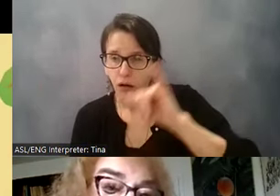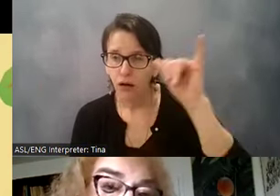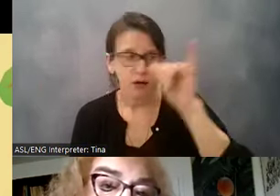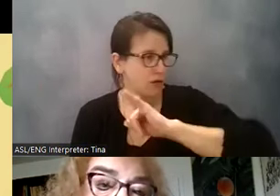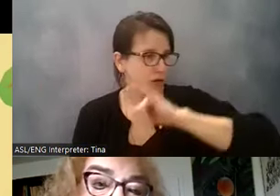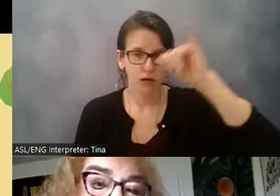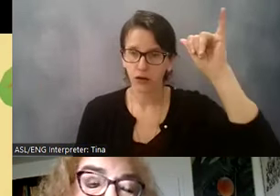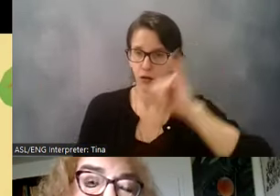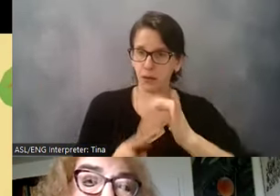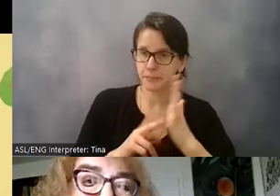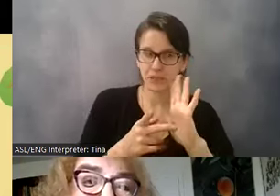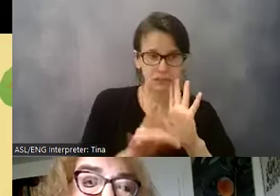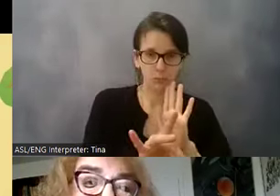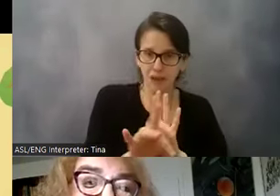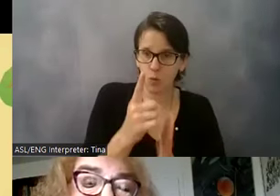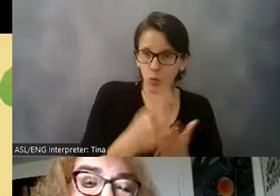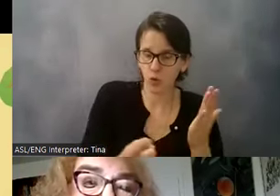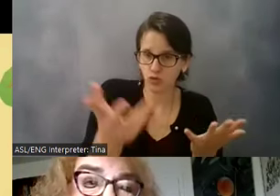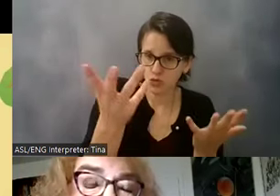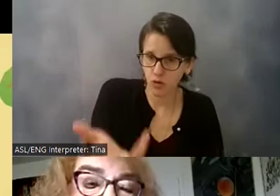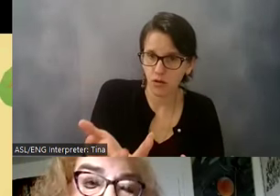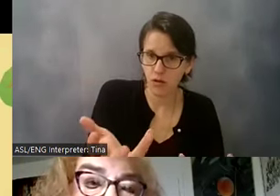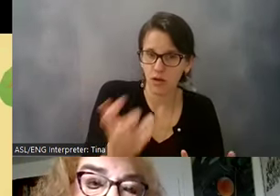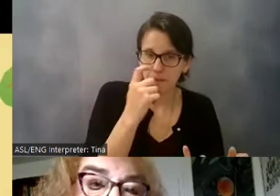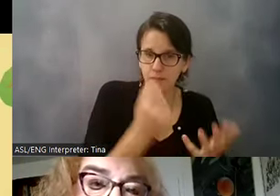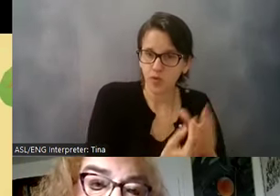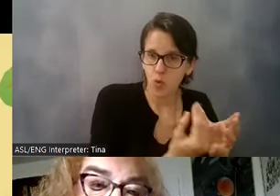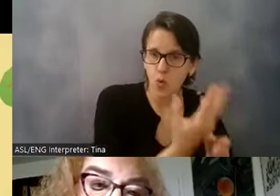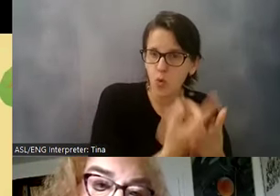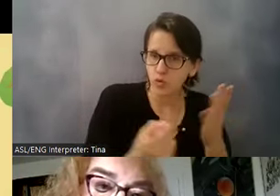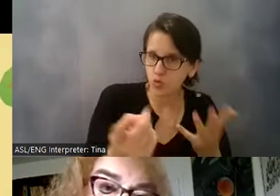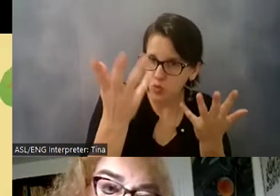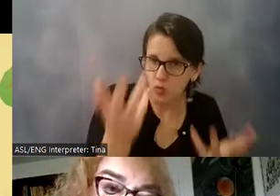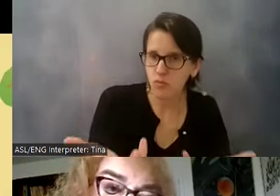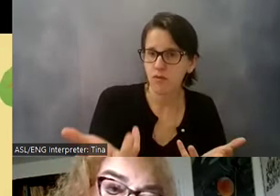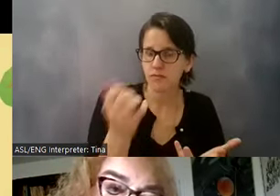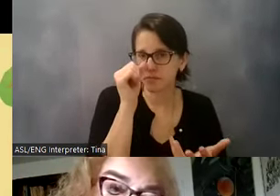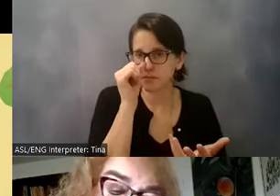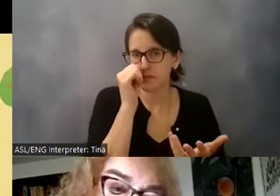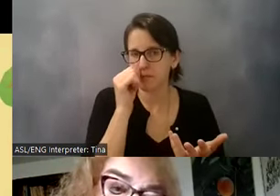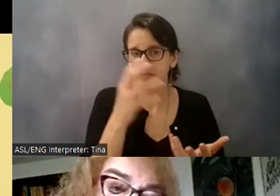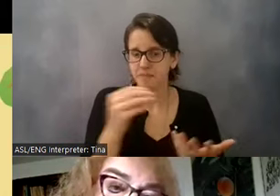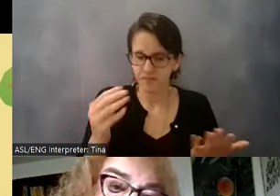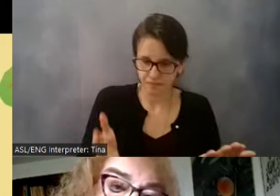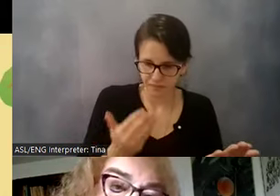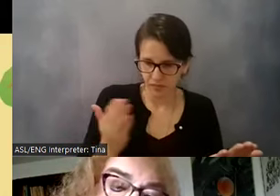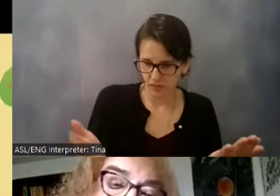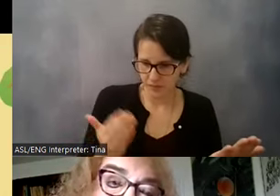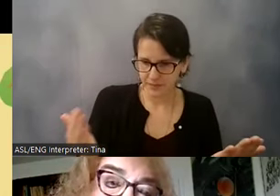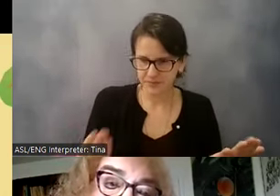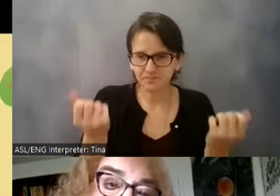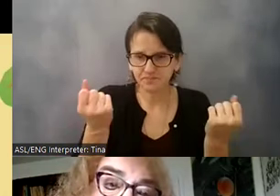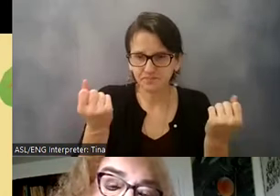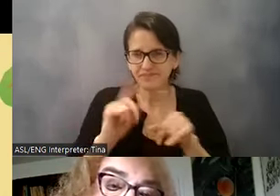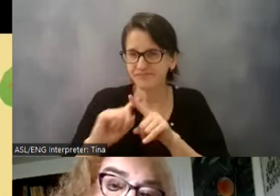want, and there are many criteria by which to pick. It can be related